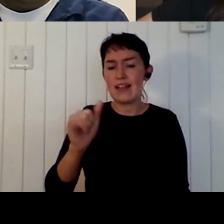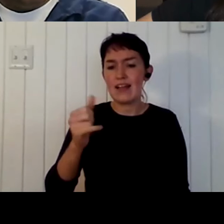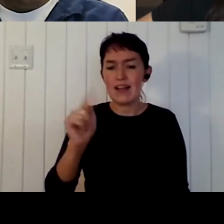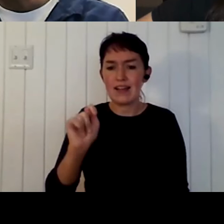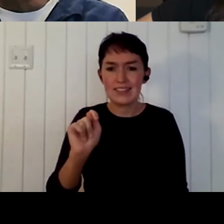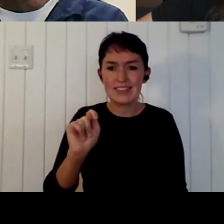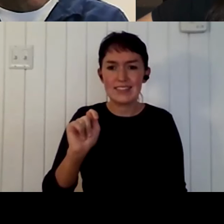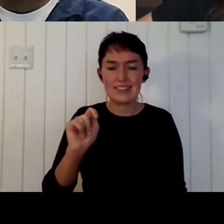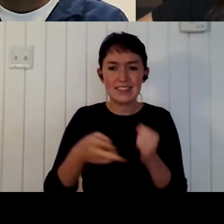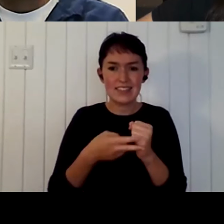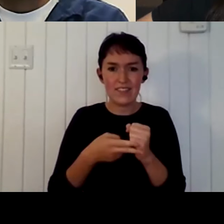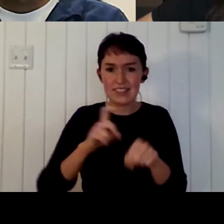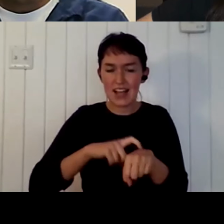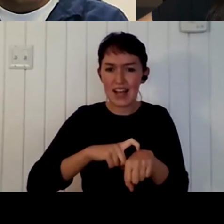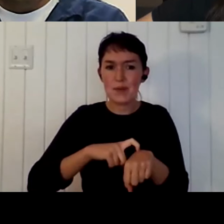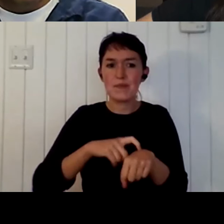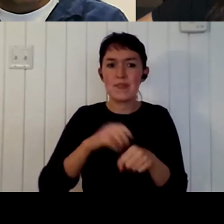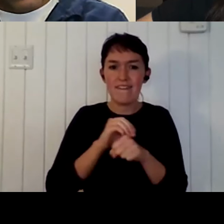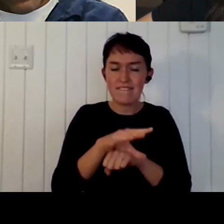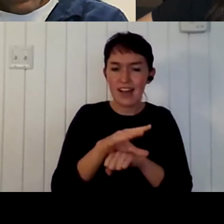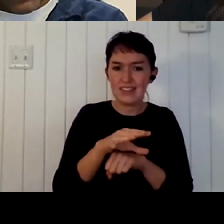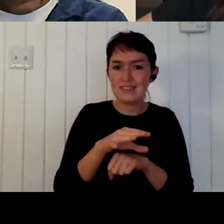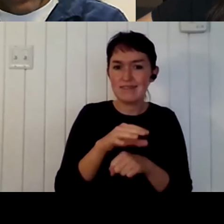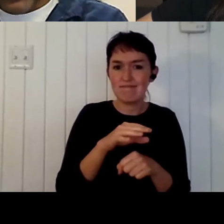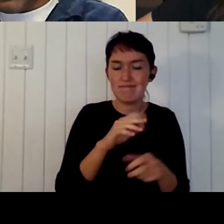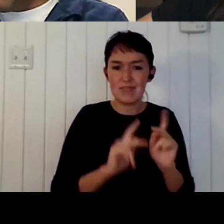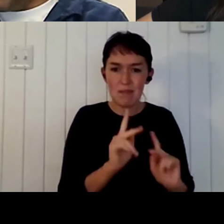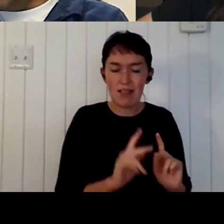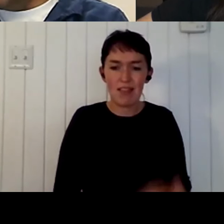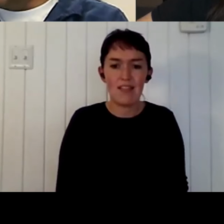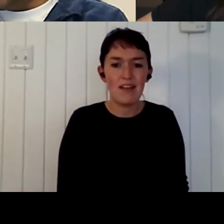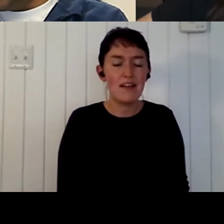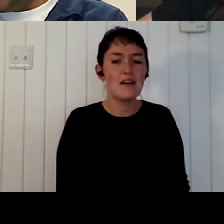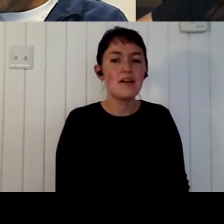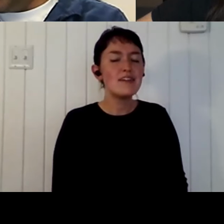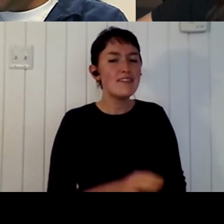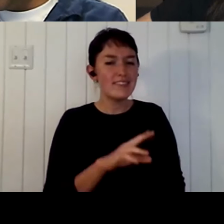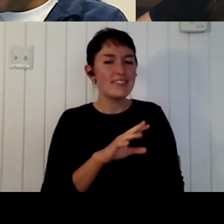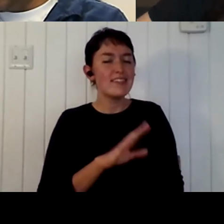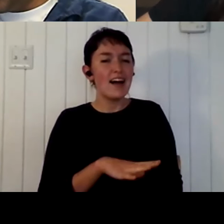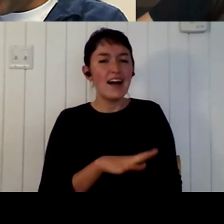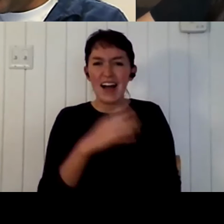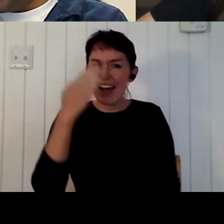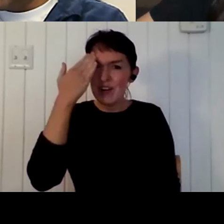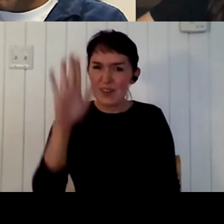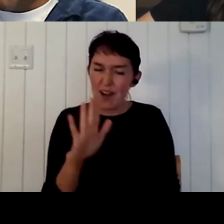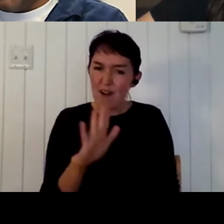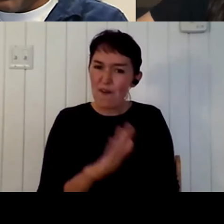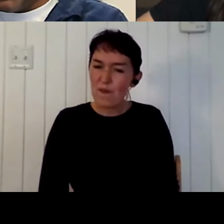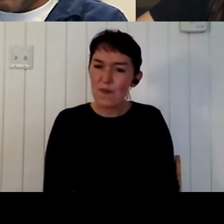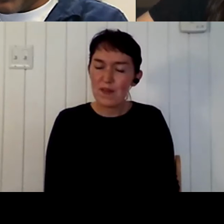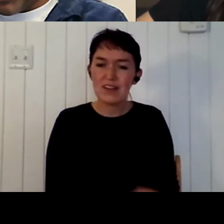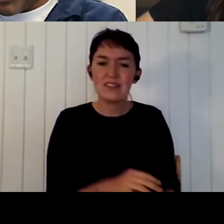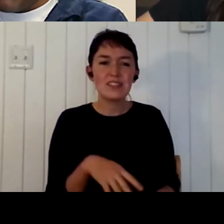I don't know. I mean, the work I've seen is a lot about sort of